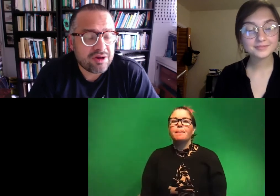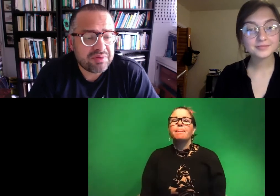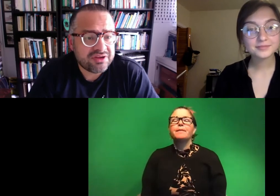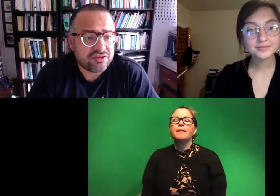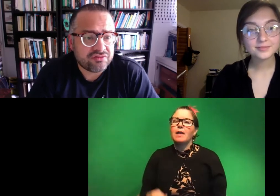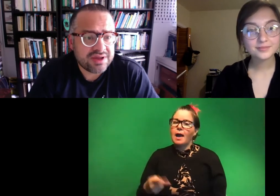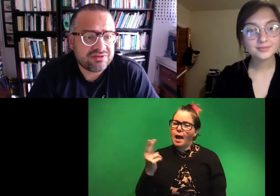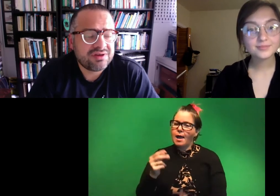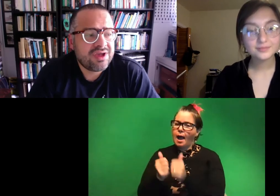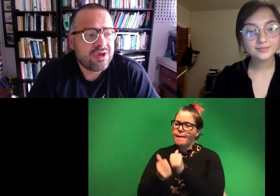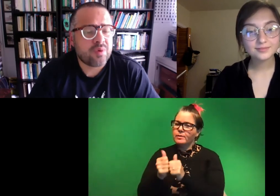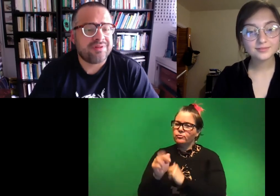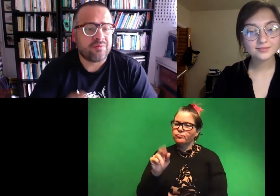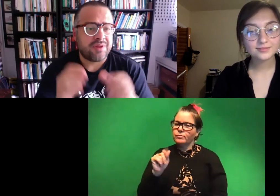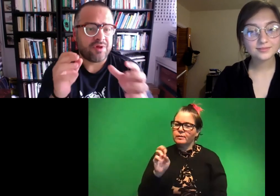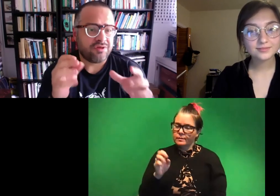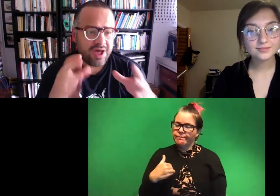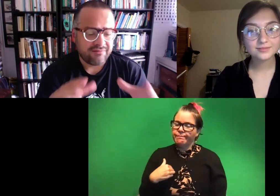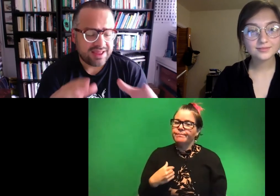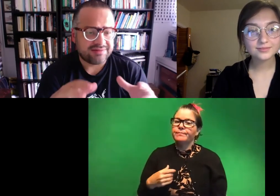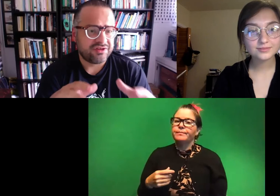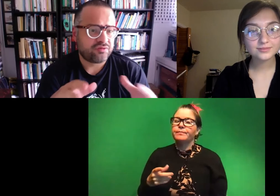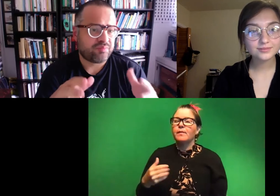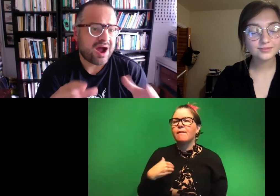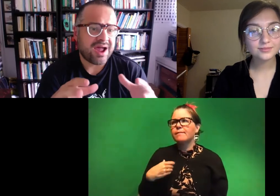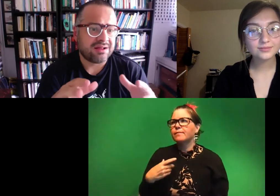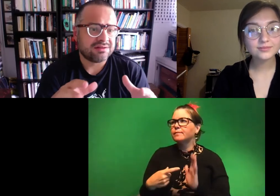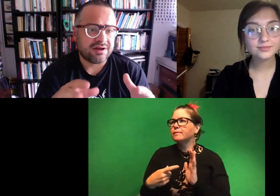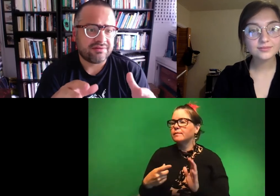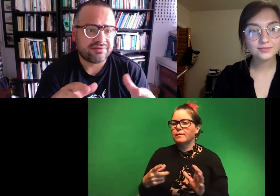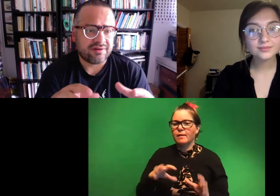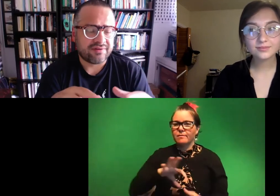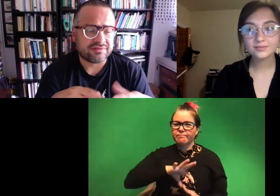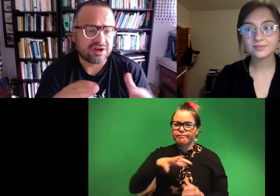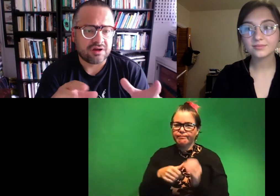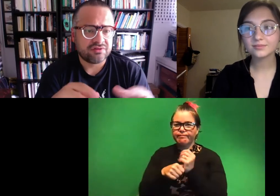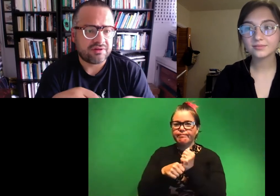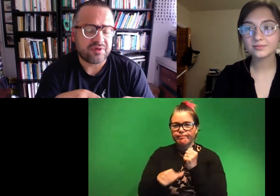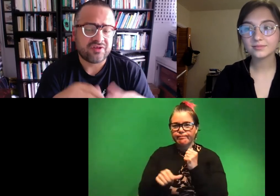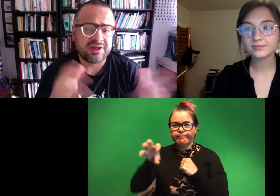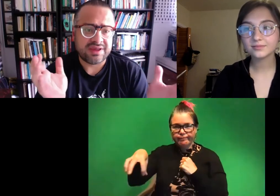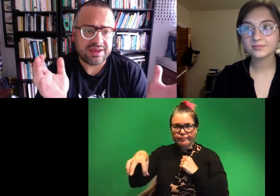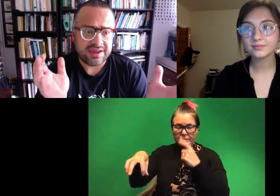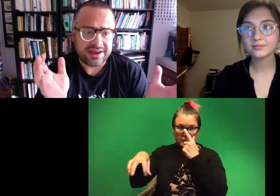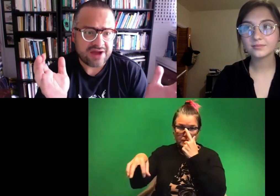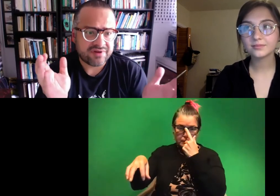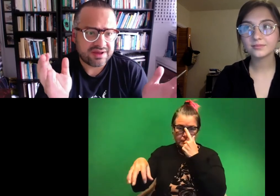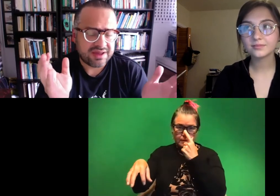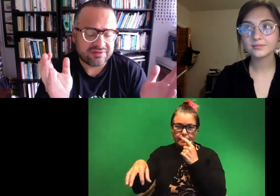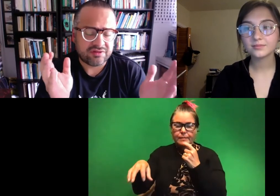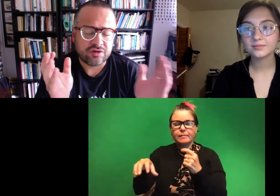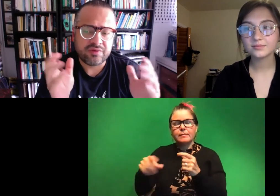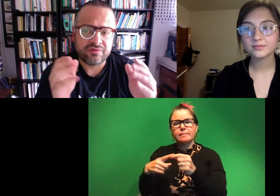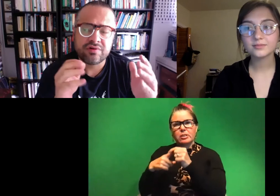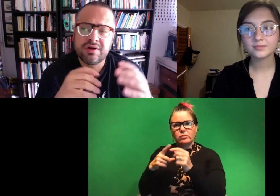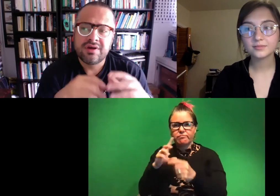high competition rate. When you have like this pile of dungs, especially in Africa, as